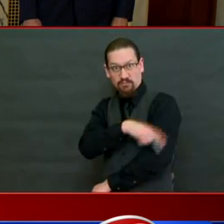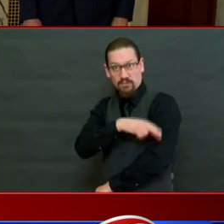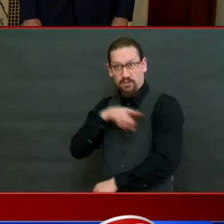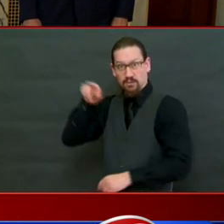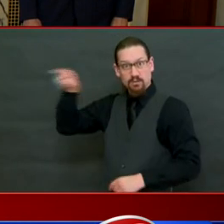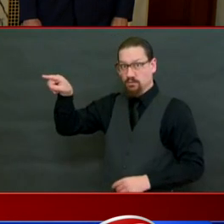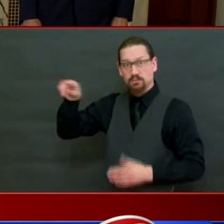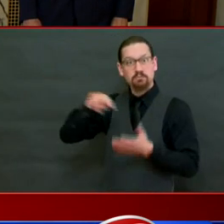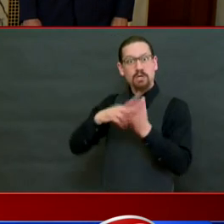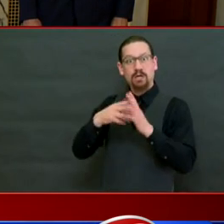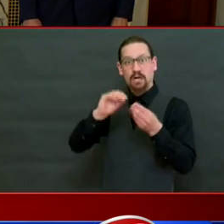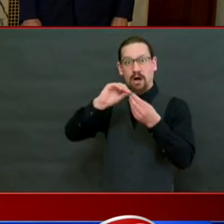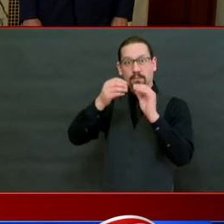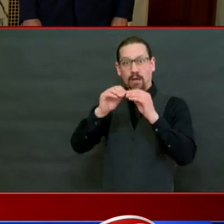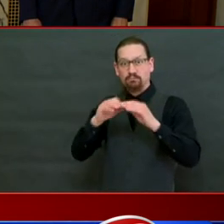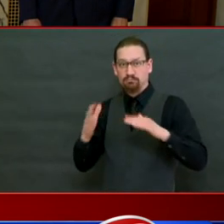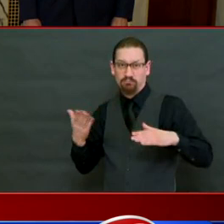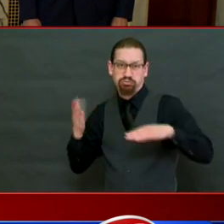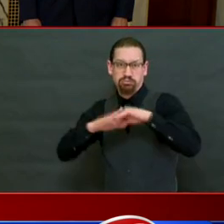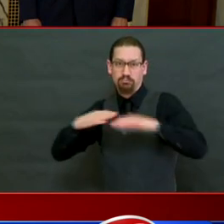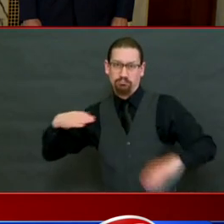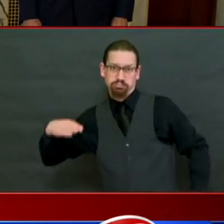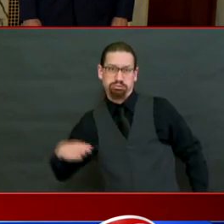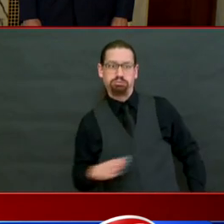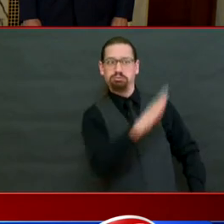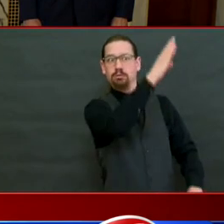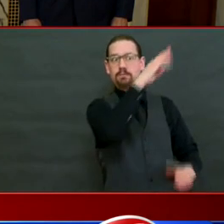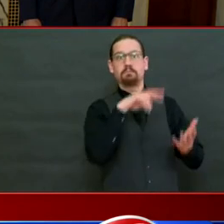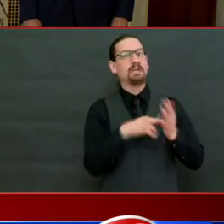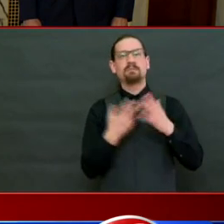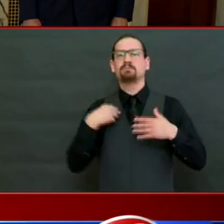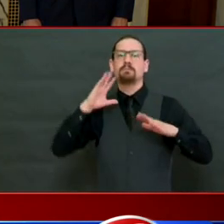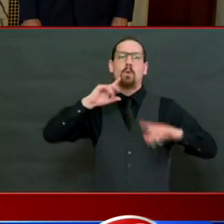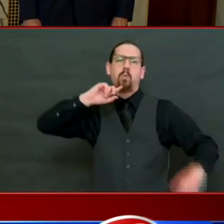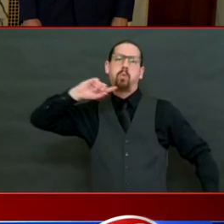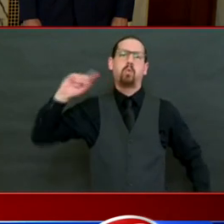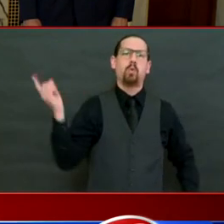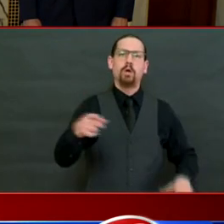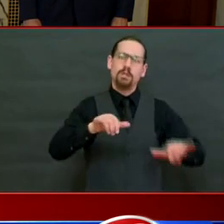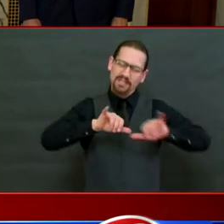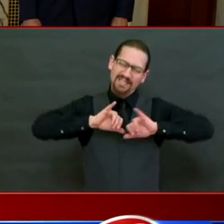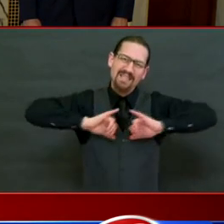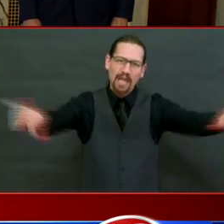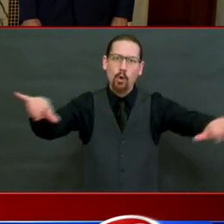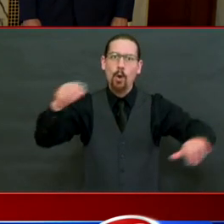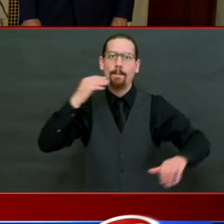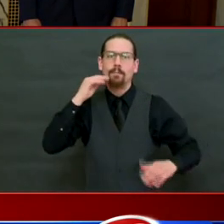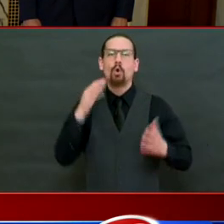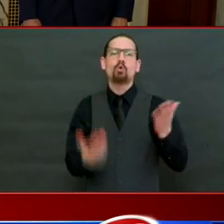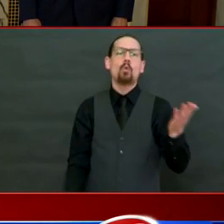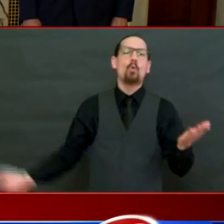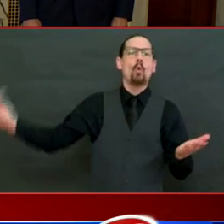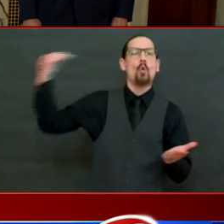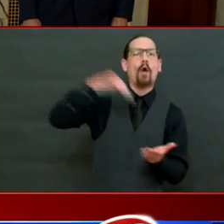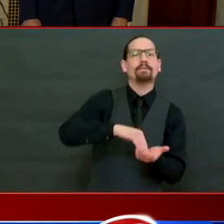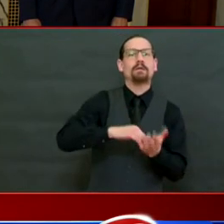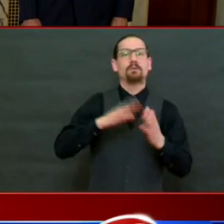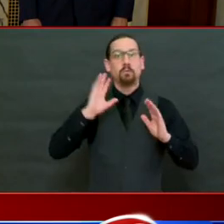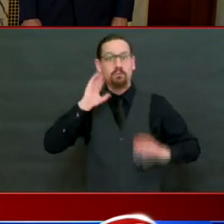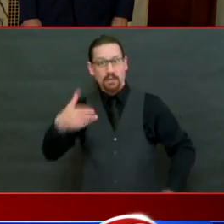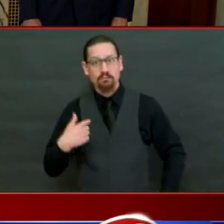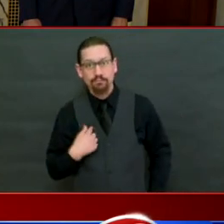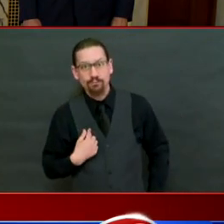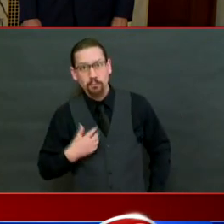that would be a shame. Because if everyone continues to stay at home for the next couple weeks, we are absolutely